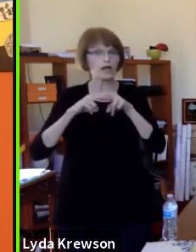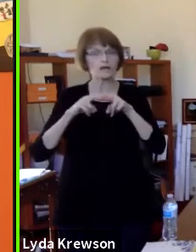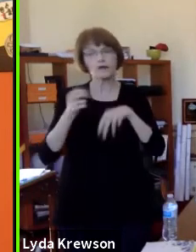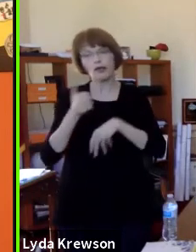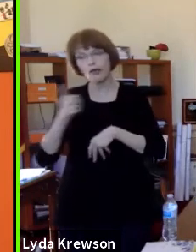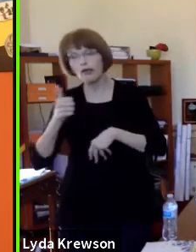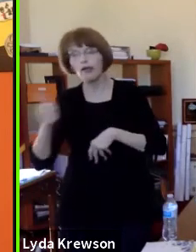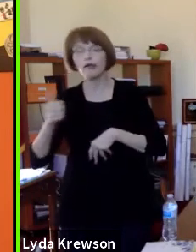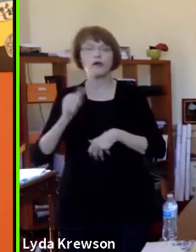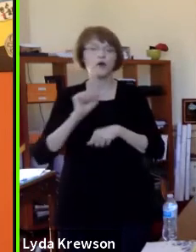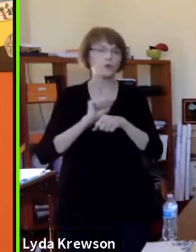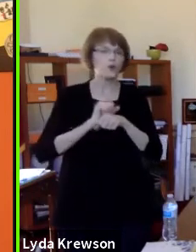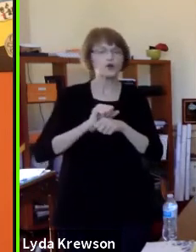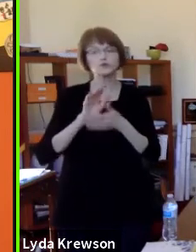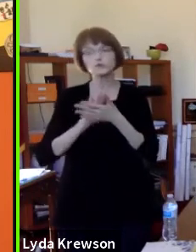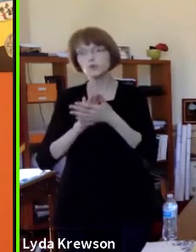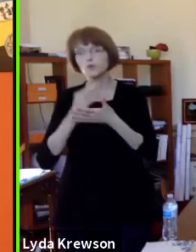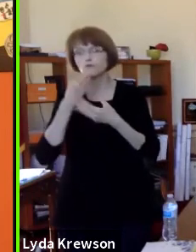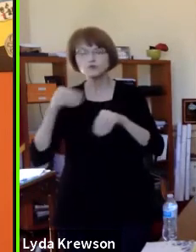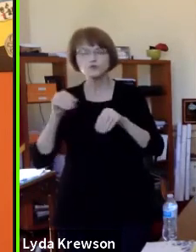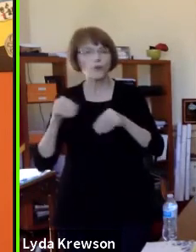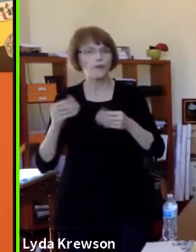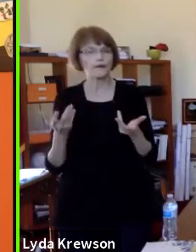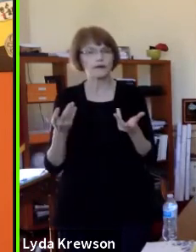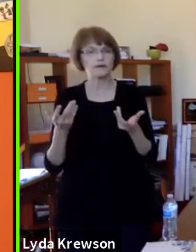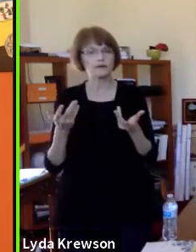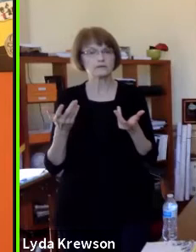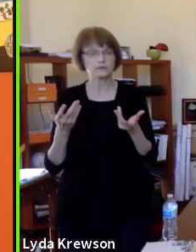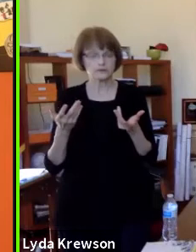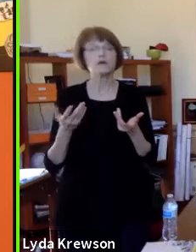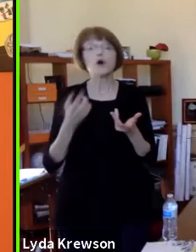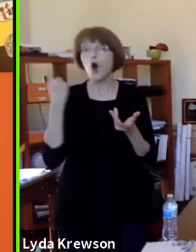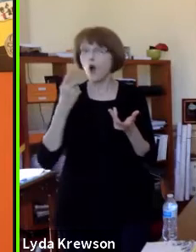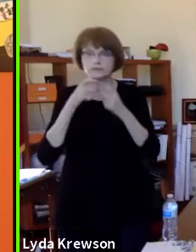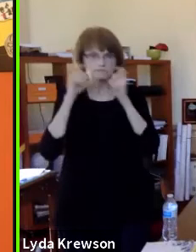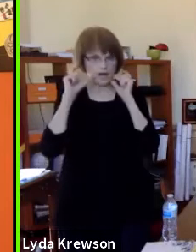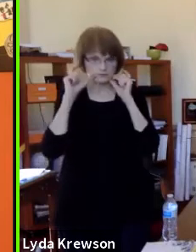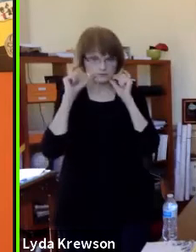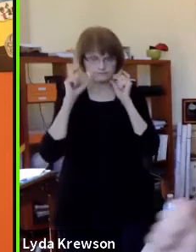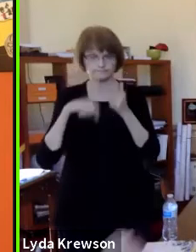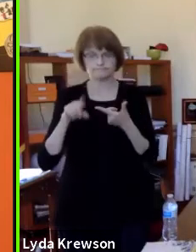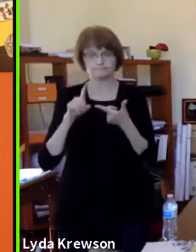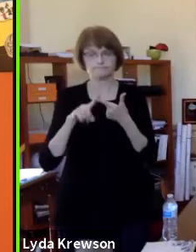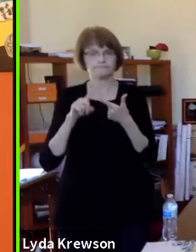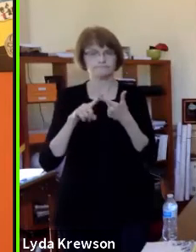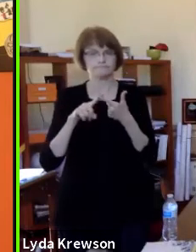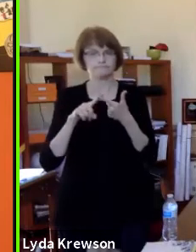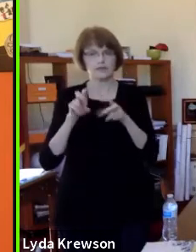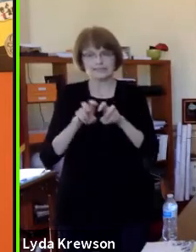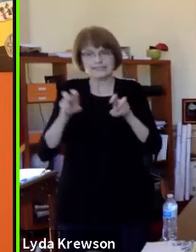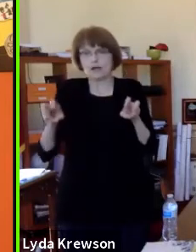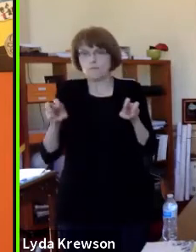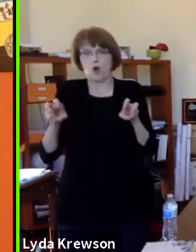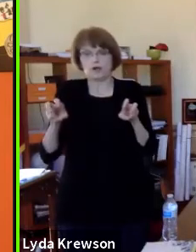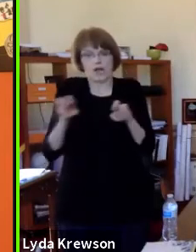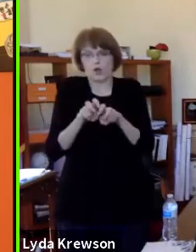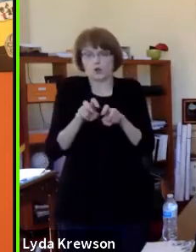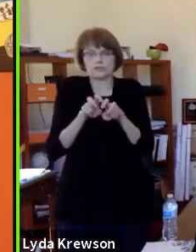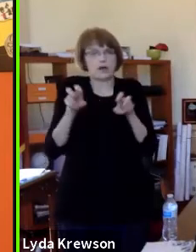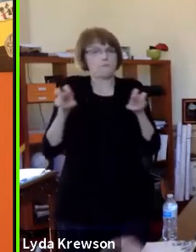get to school or get to the grocery store, you should wear a mask. You should sit apart from one